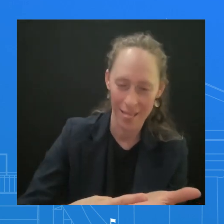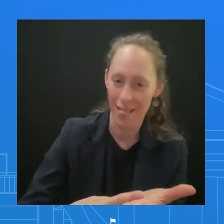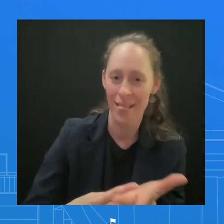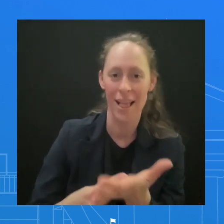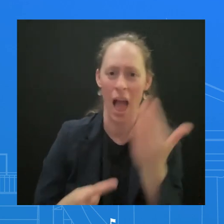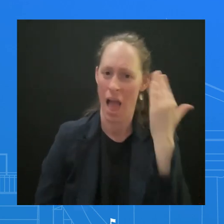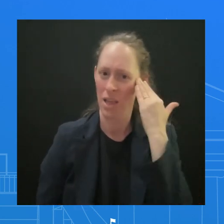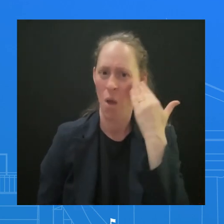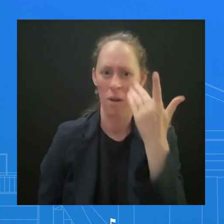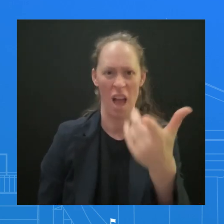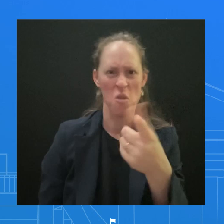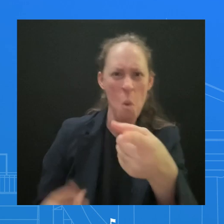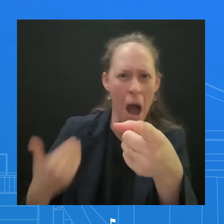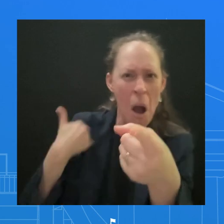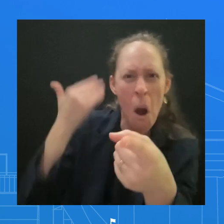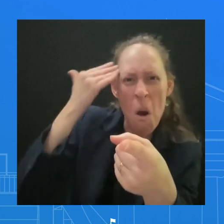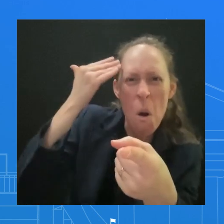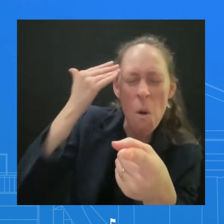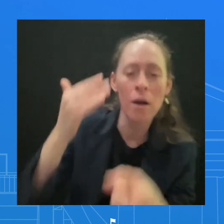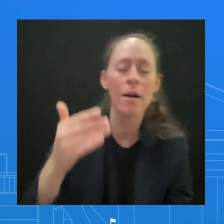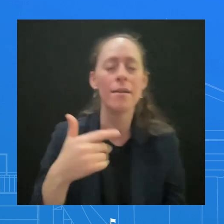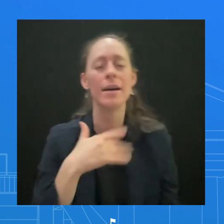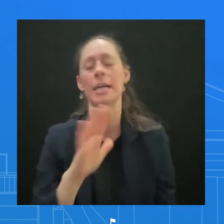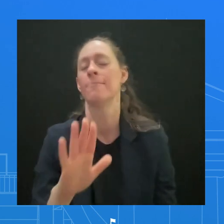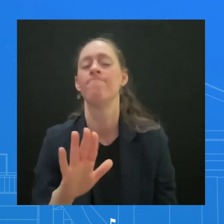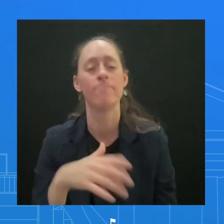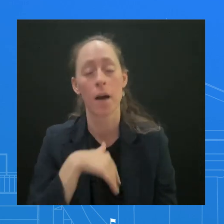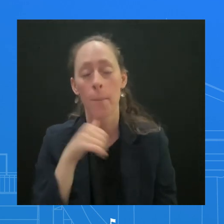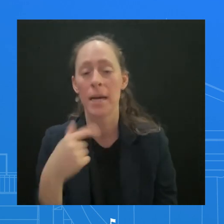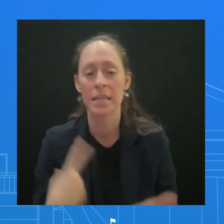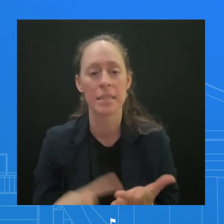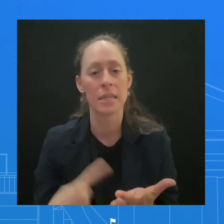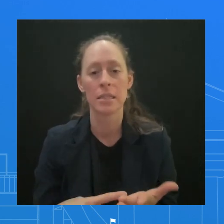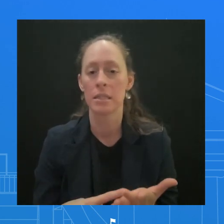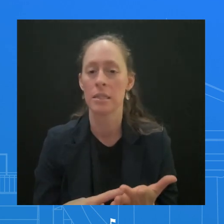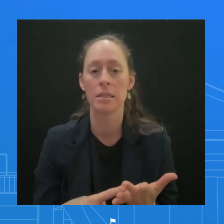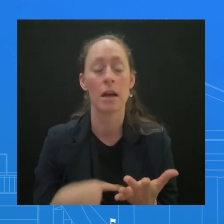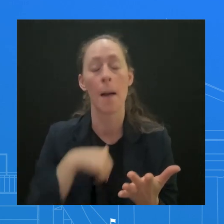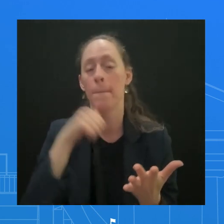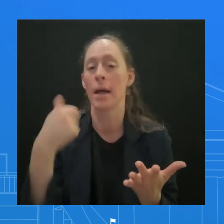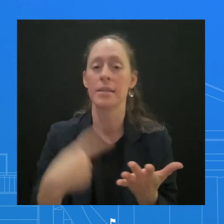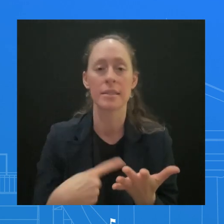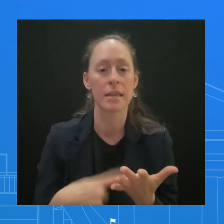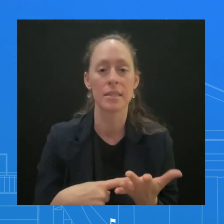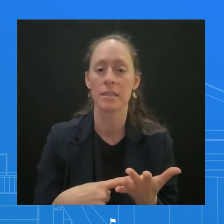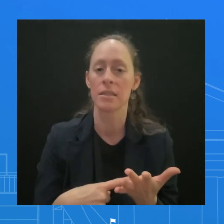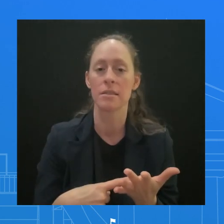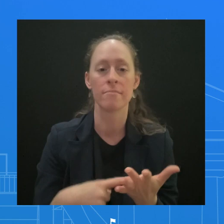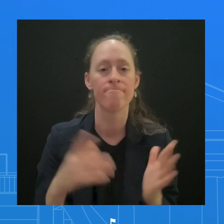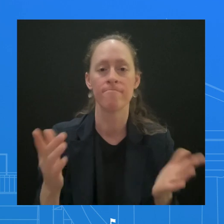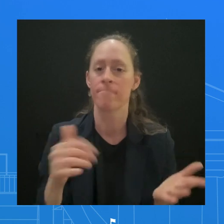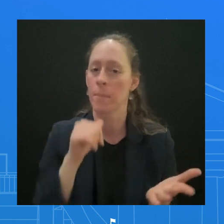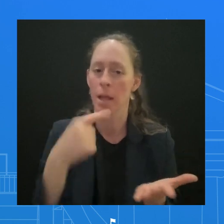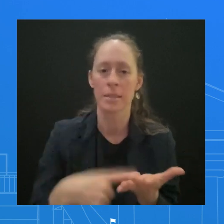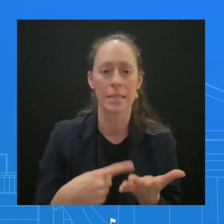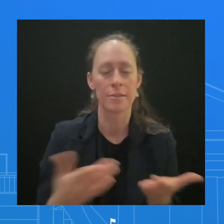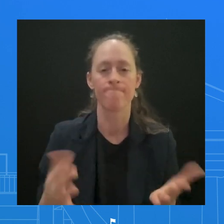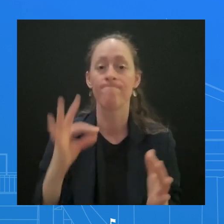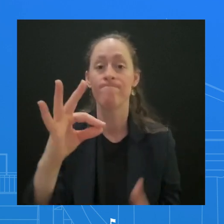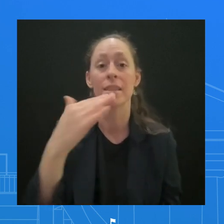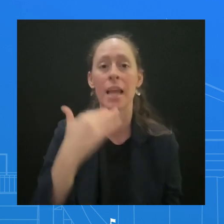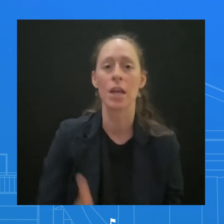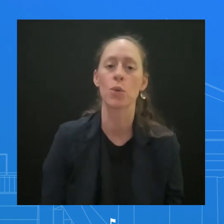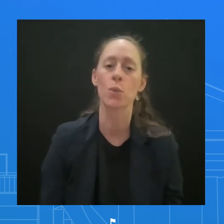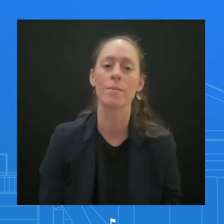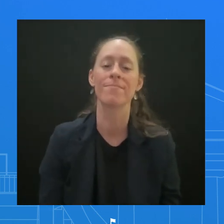going to address this issue from this podium. I'm just not going to do it. All right. I'm not going to do Where it. was the precedent on it? Thank you. Thanks, guys. Have a great Son